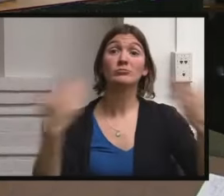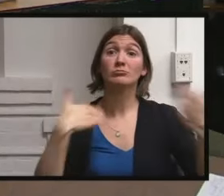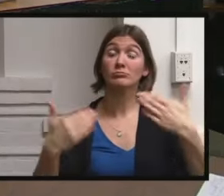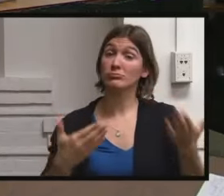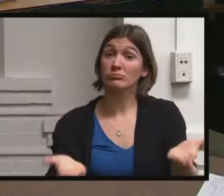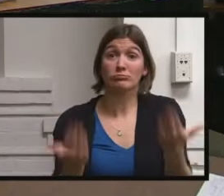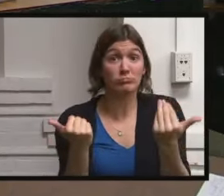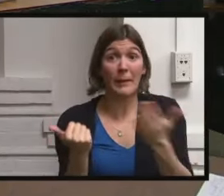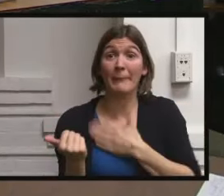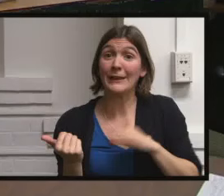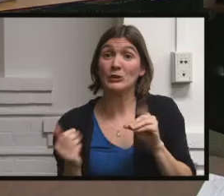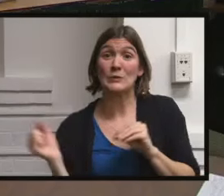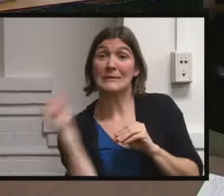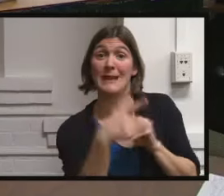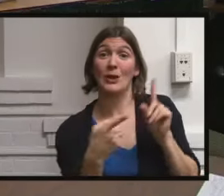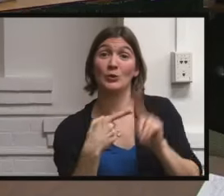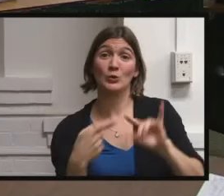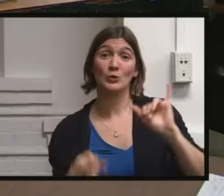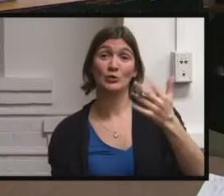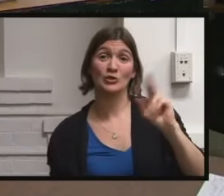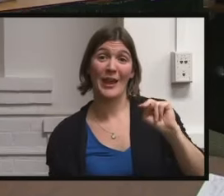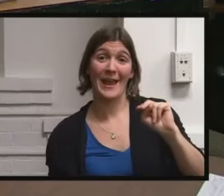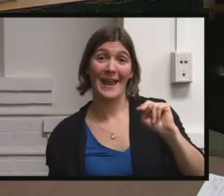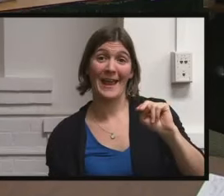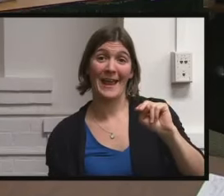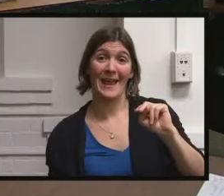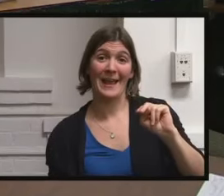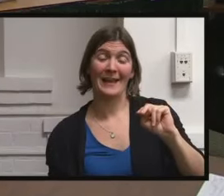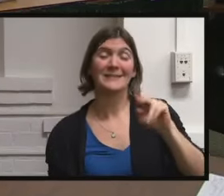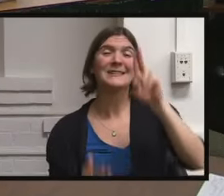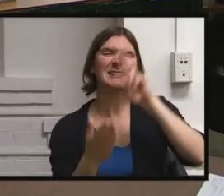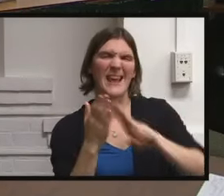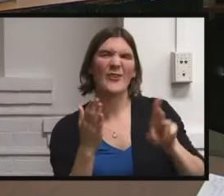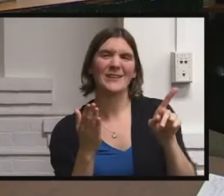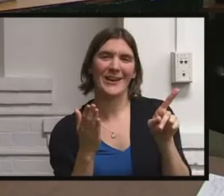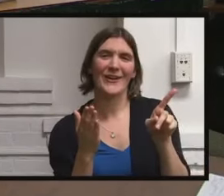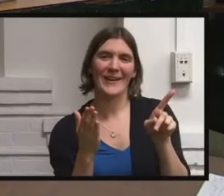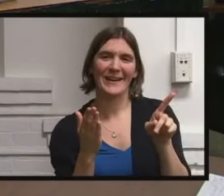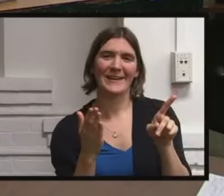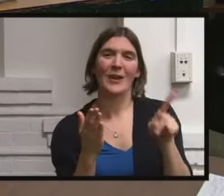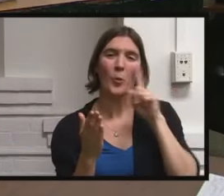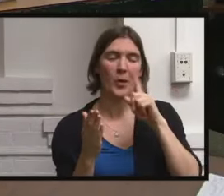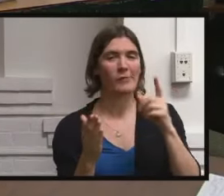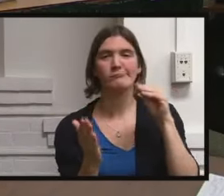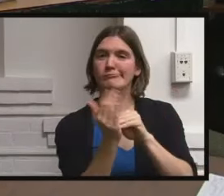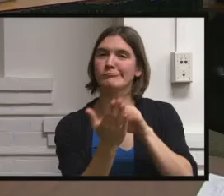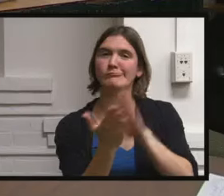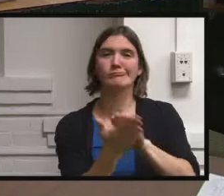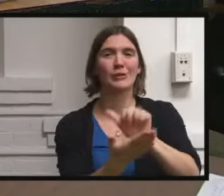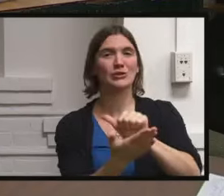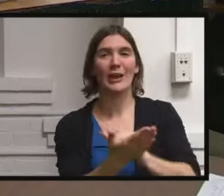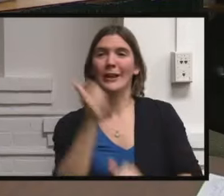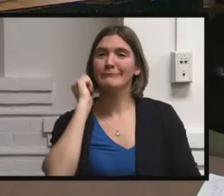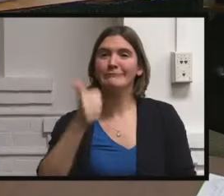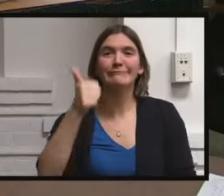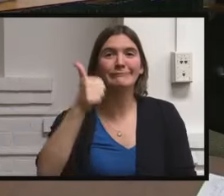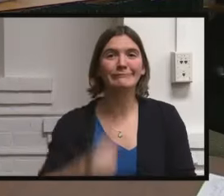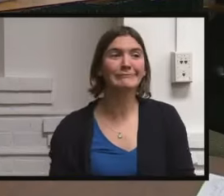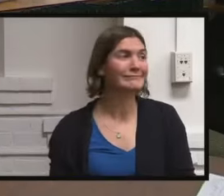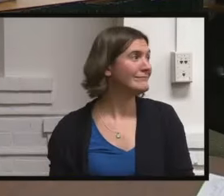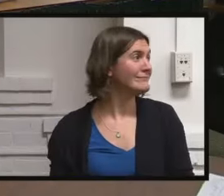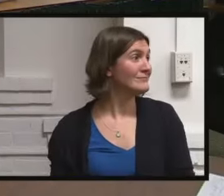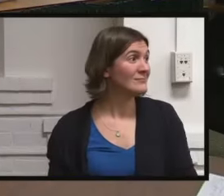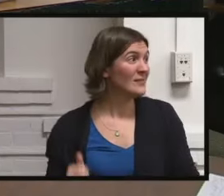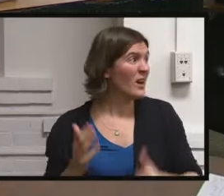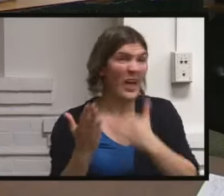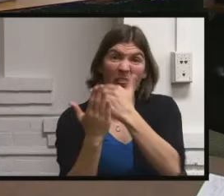those committees, submit an application to the town manager secretary and we'll get you right on the agenda. Is this